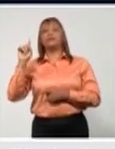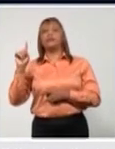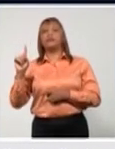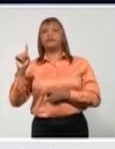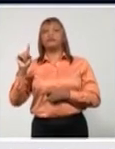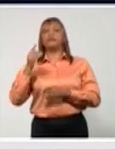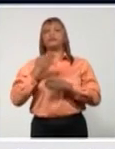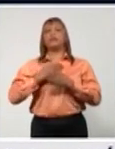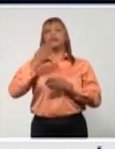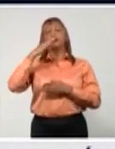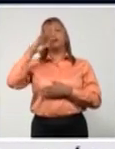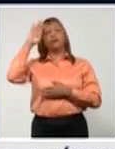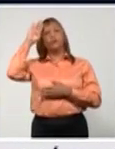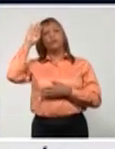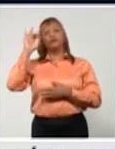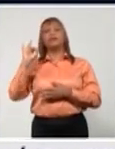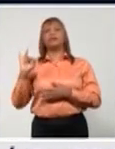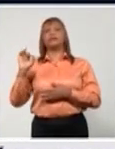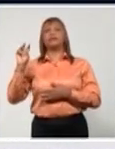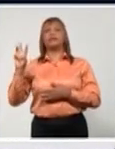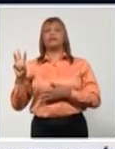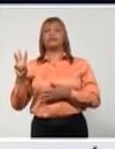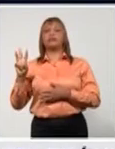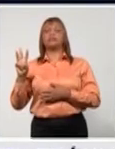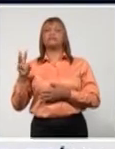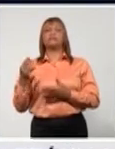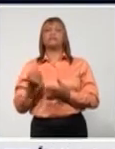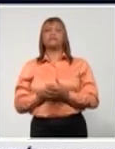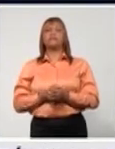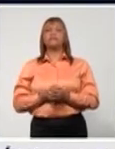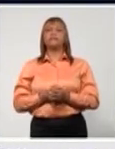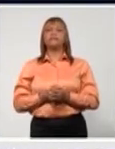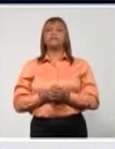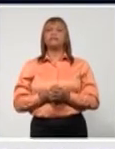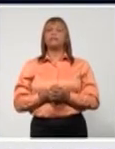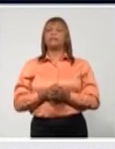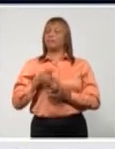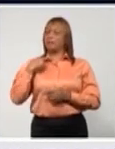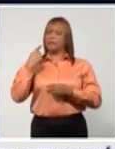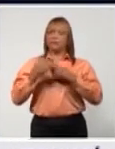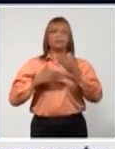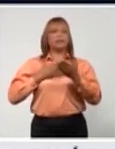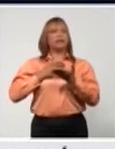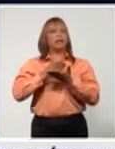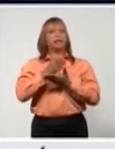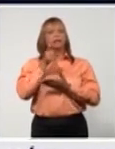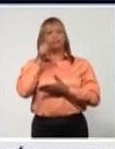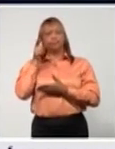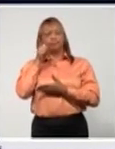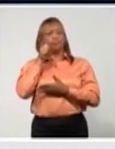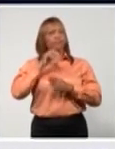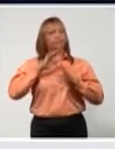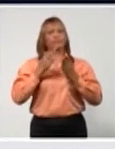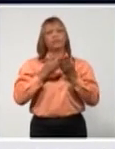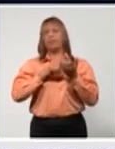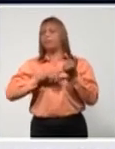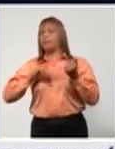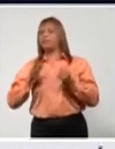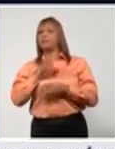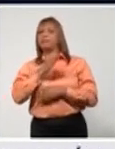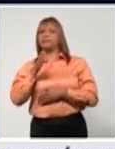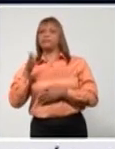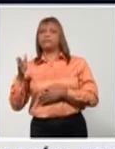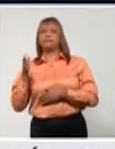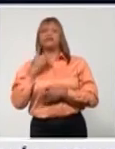61, and Santiago de Cuba with 73, which goes to prove that we are continuing to monitor the situation in all of our